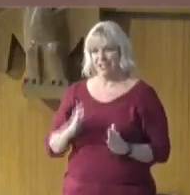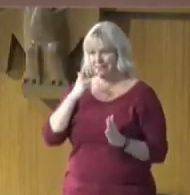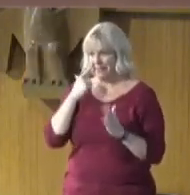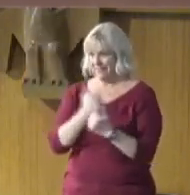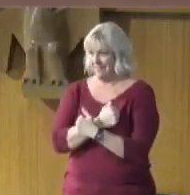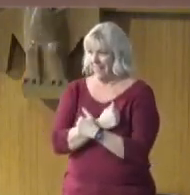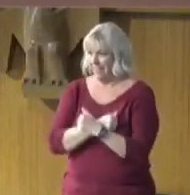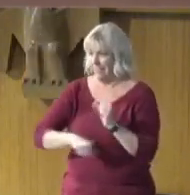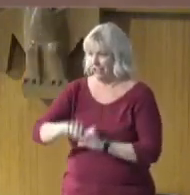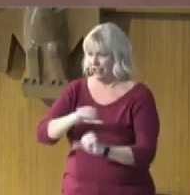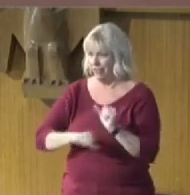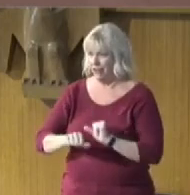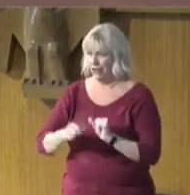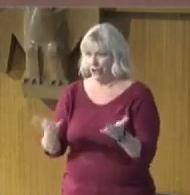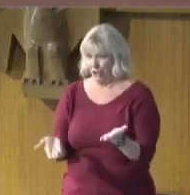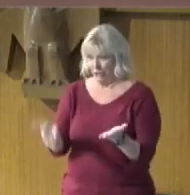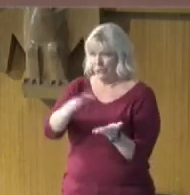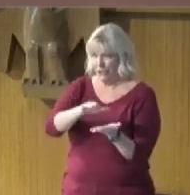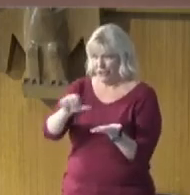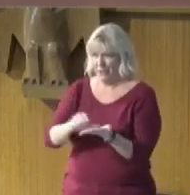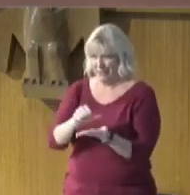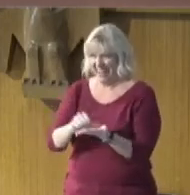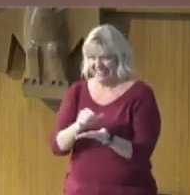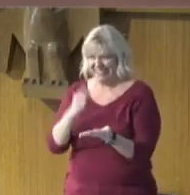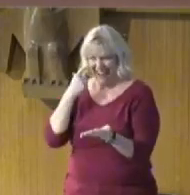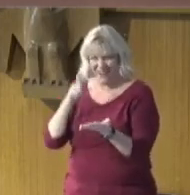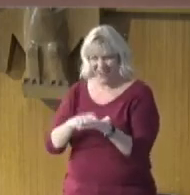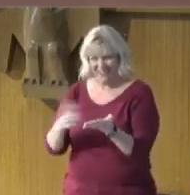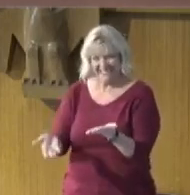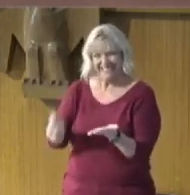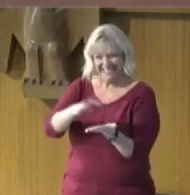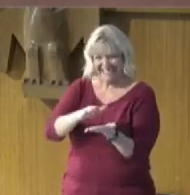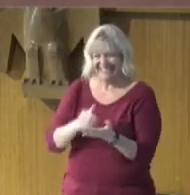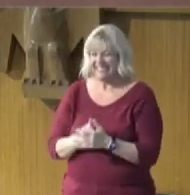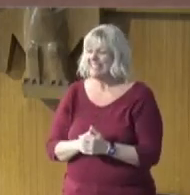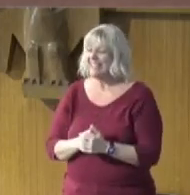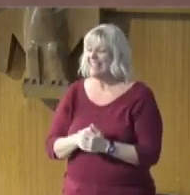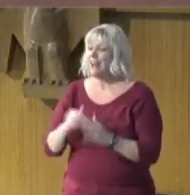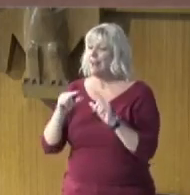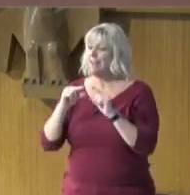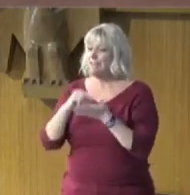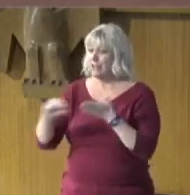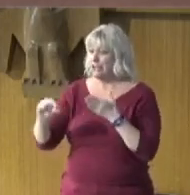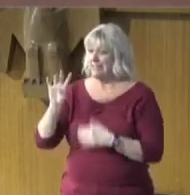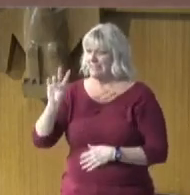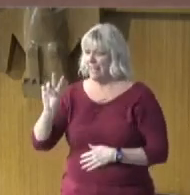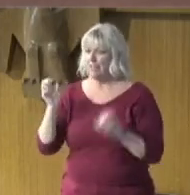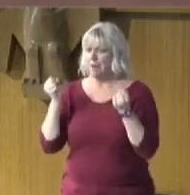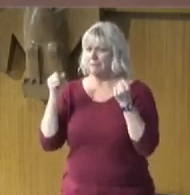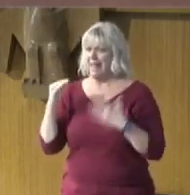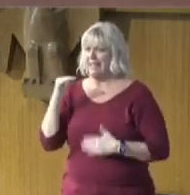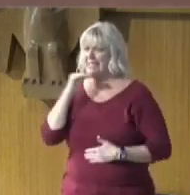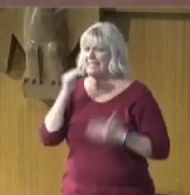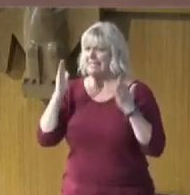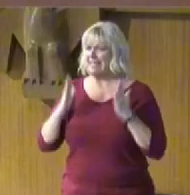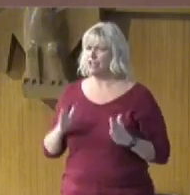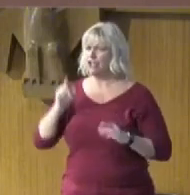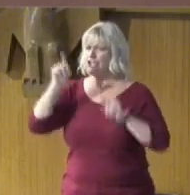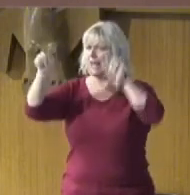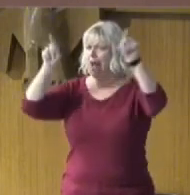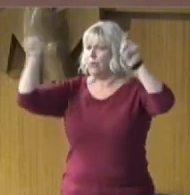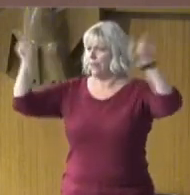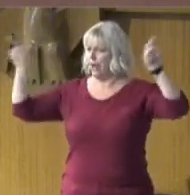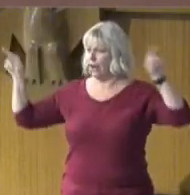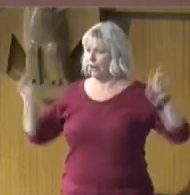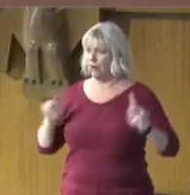turn the page, as we could all hear that together, John says in verse 7, many deceivers have gone out into the world, those who do